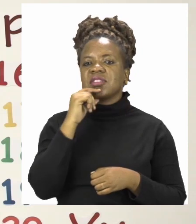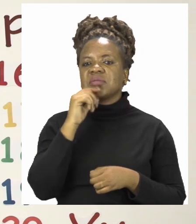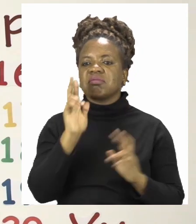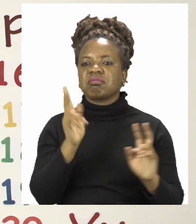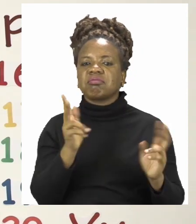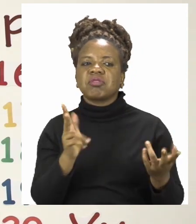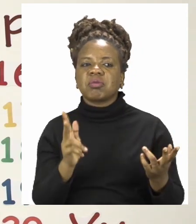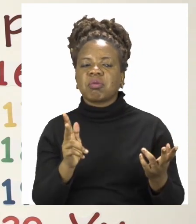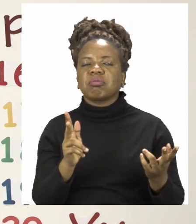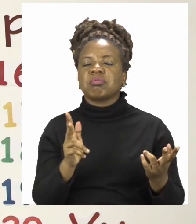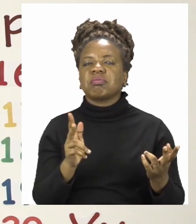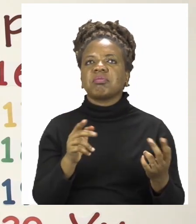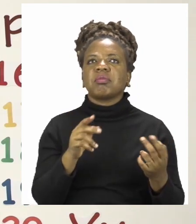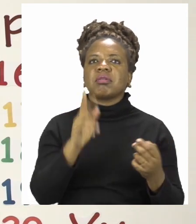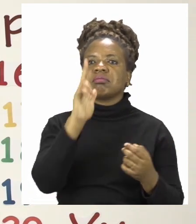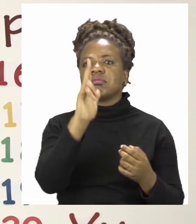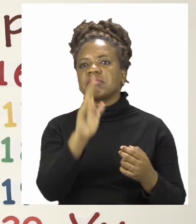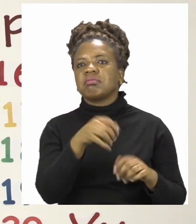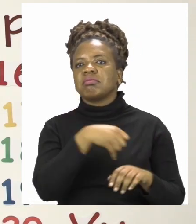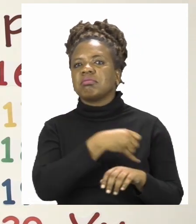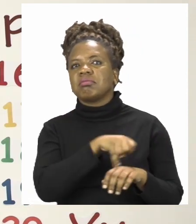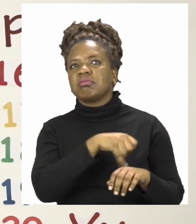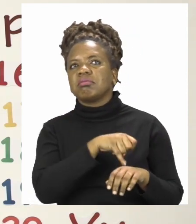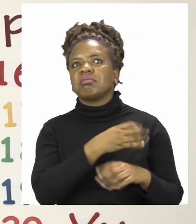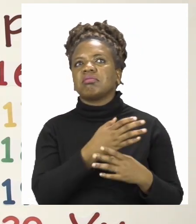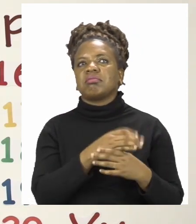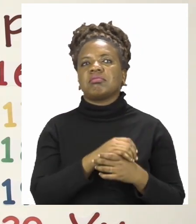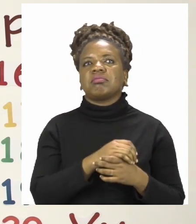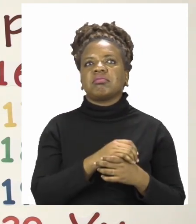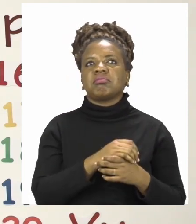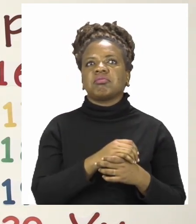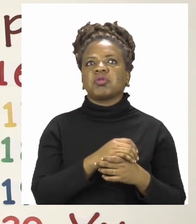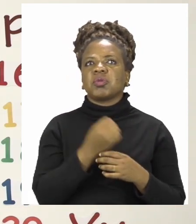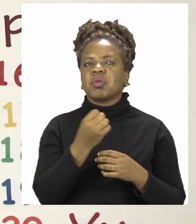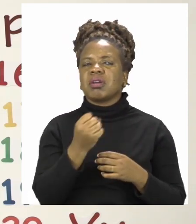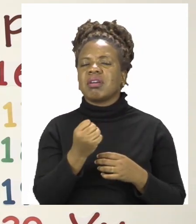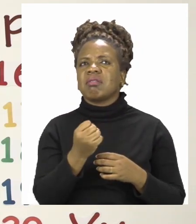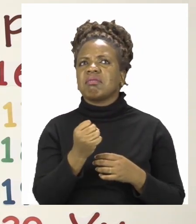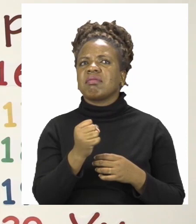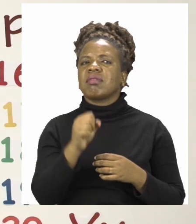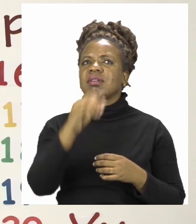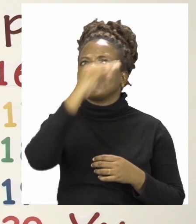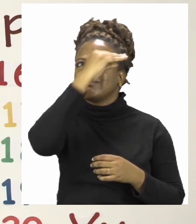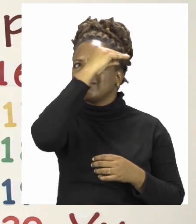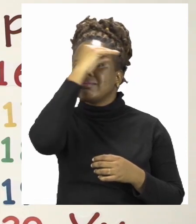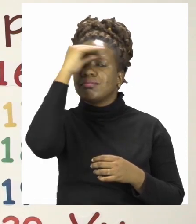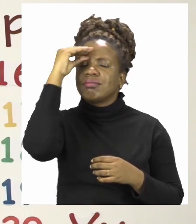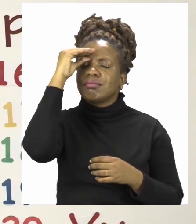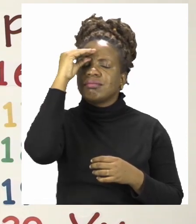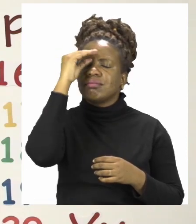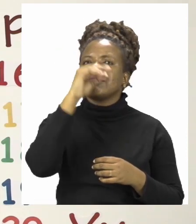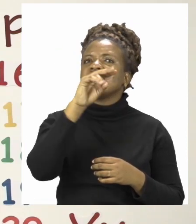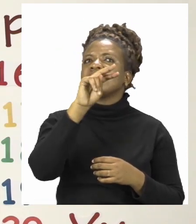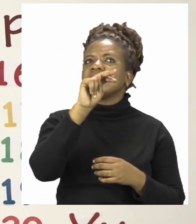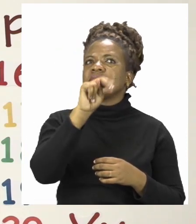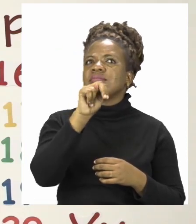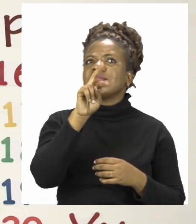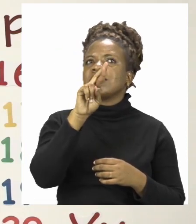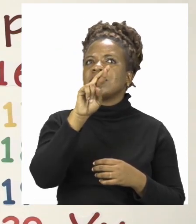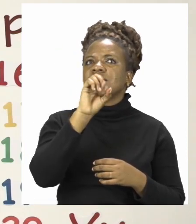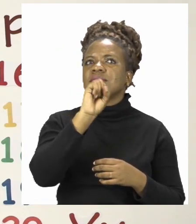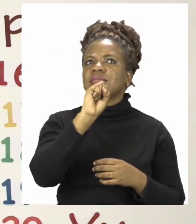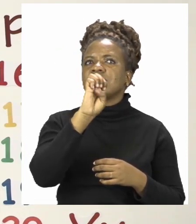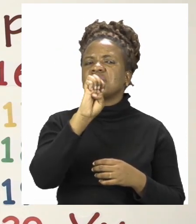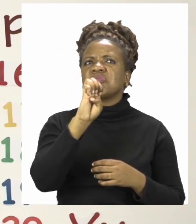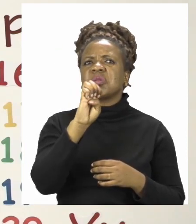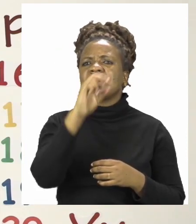have the word nurse for the person. We're not sure about the person's name, so there is no need to put